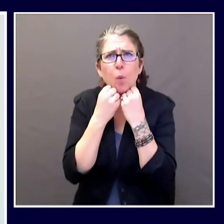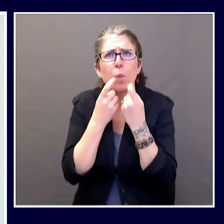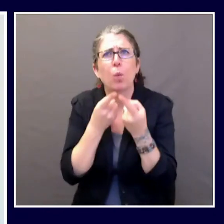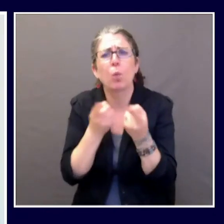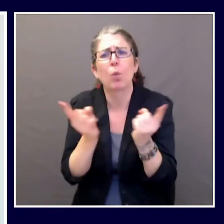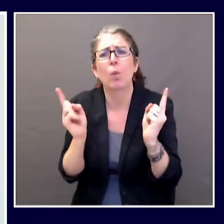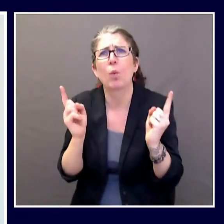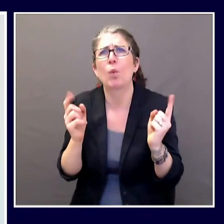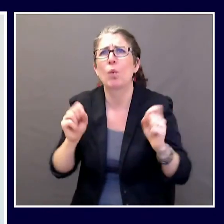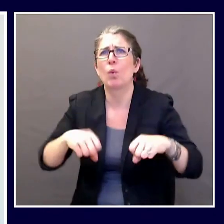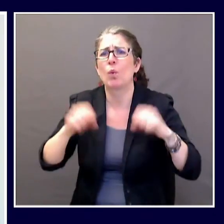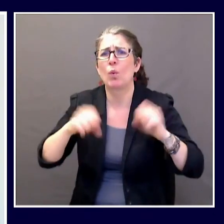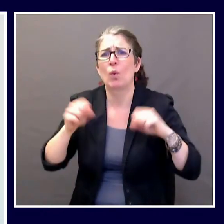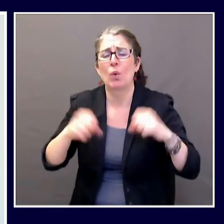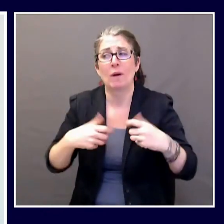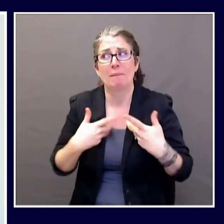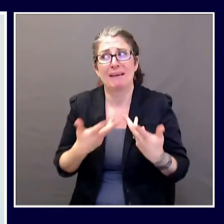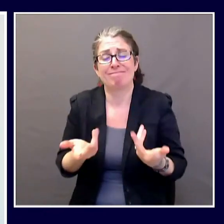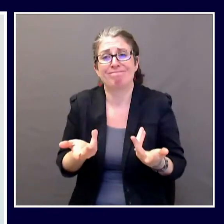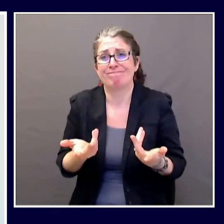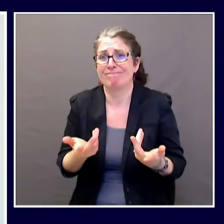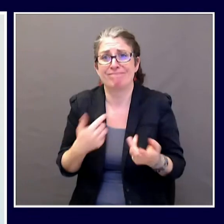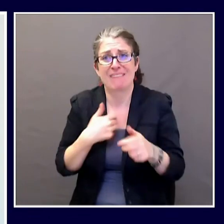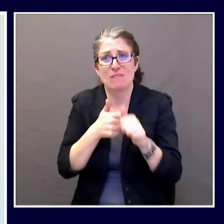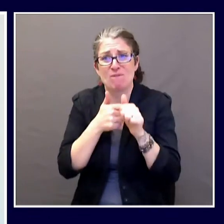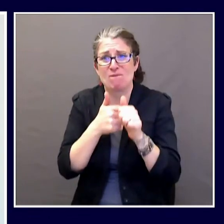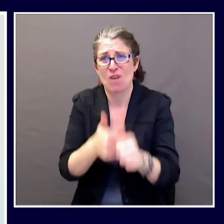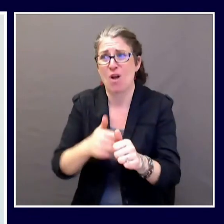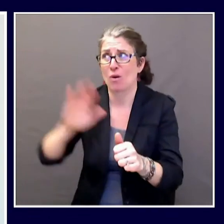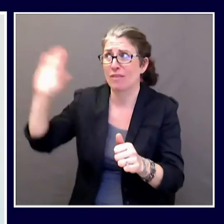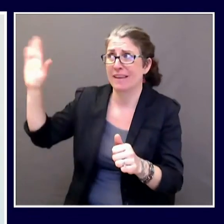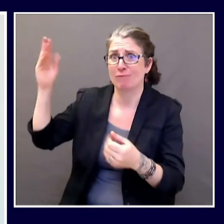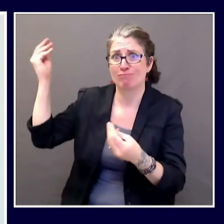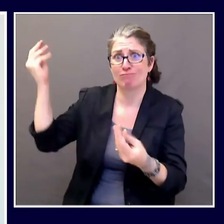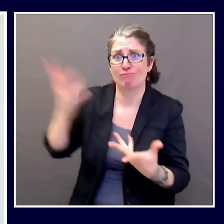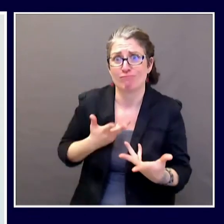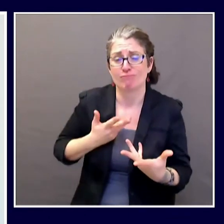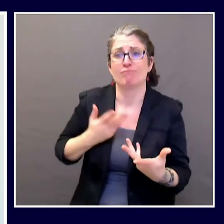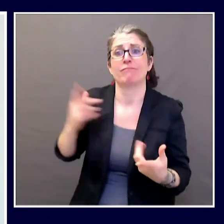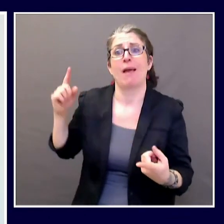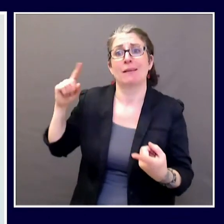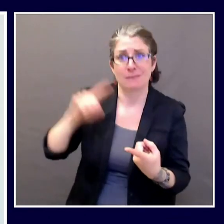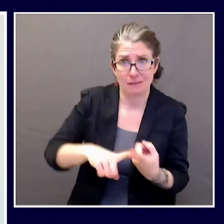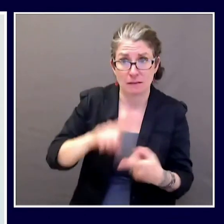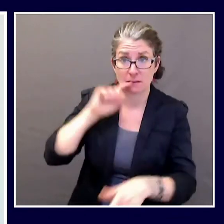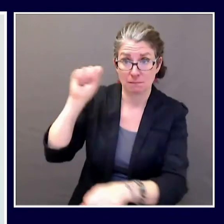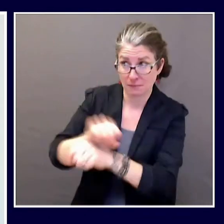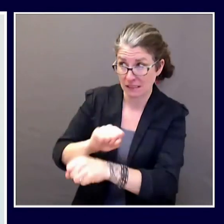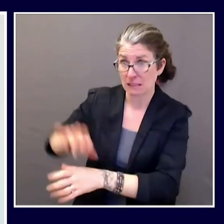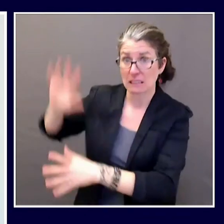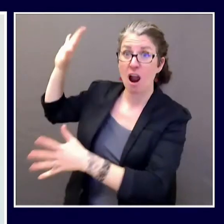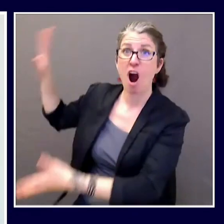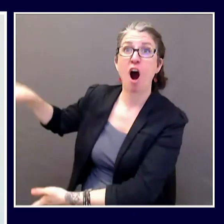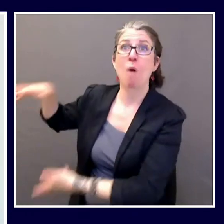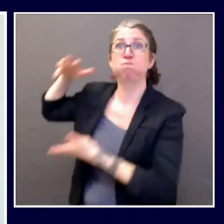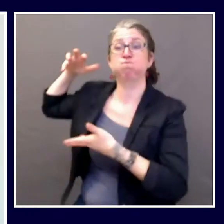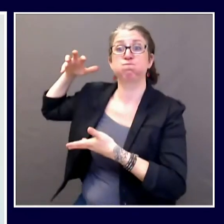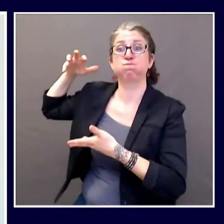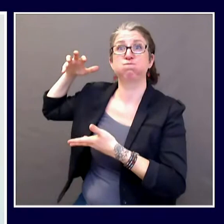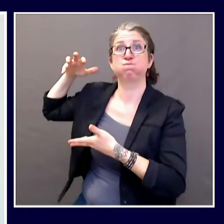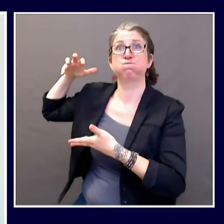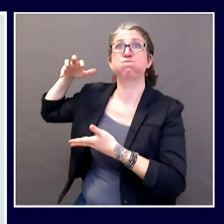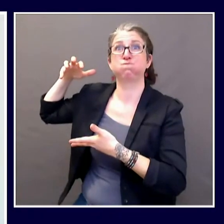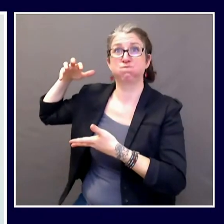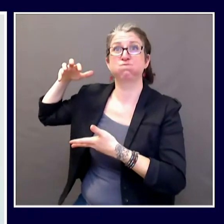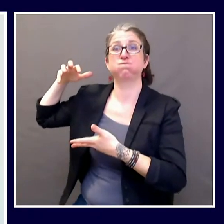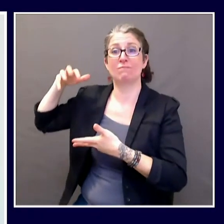to use our plan, which is to try to get to all people in their 60s this month, as well as this newly eligible cost.